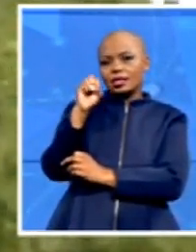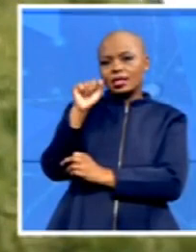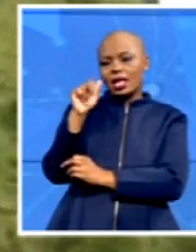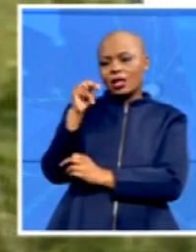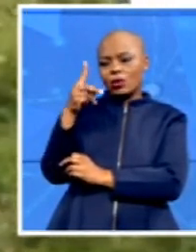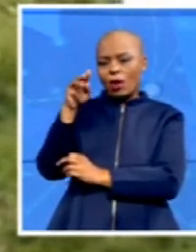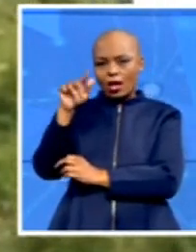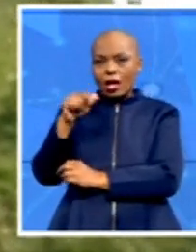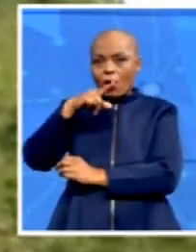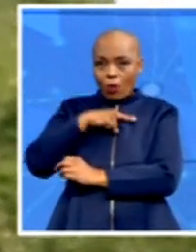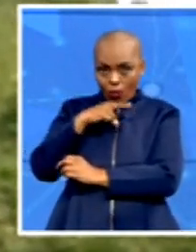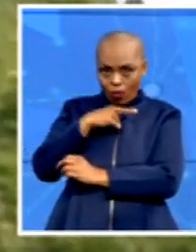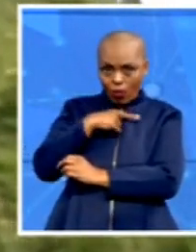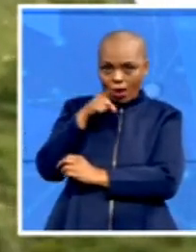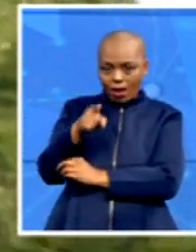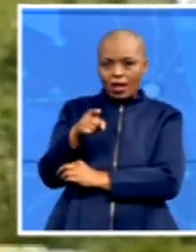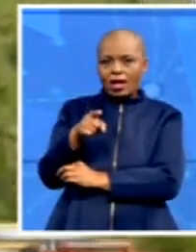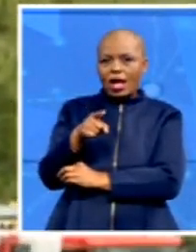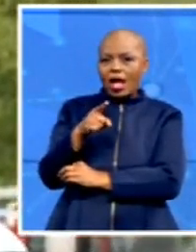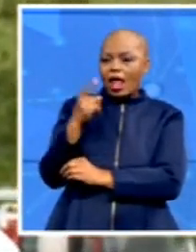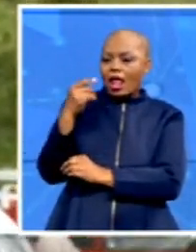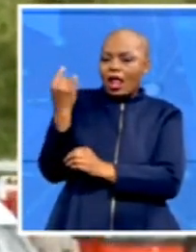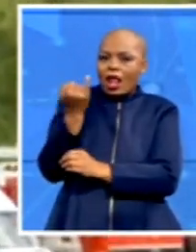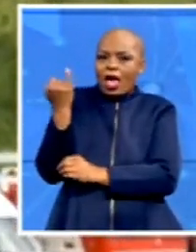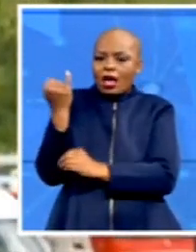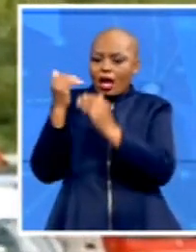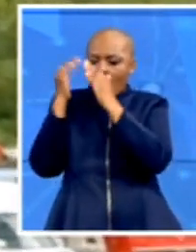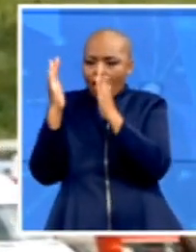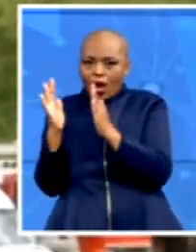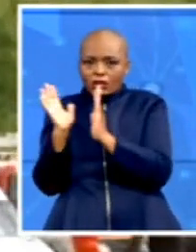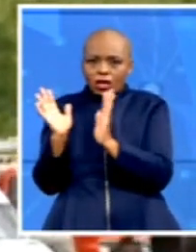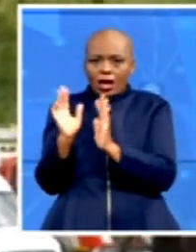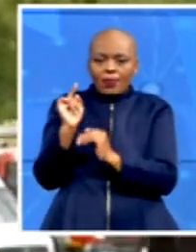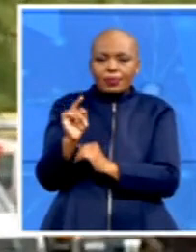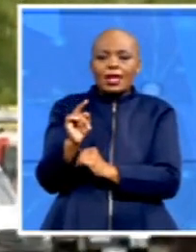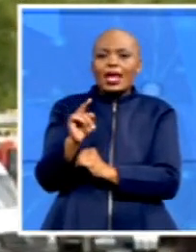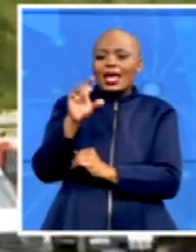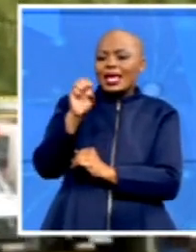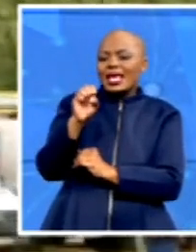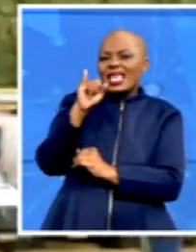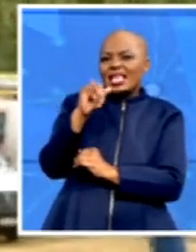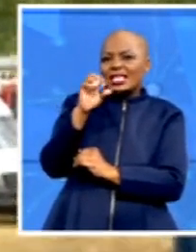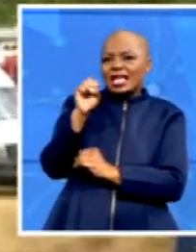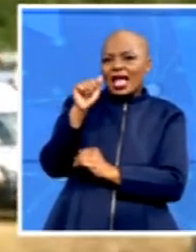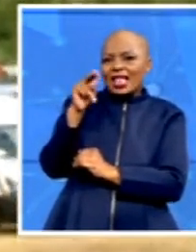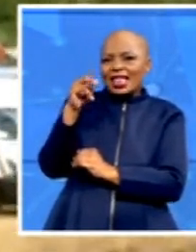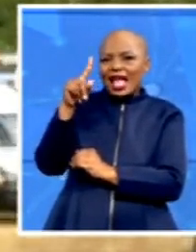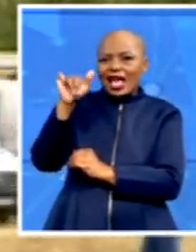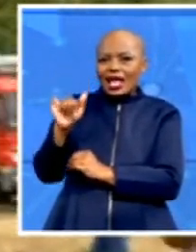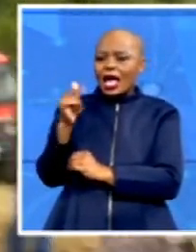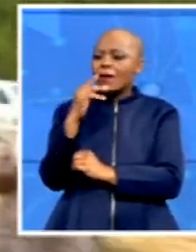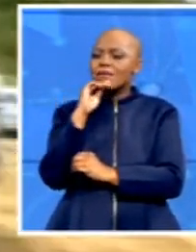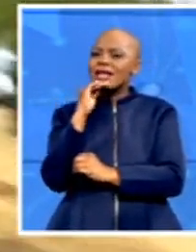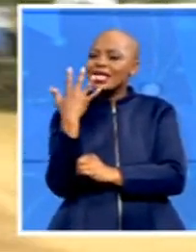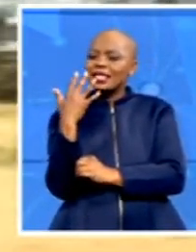a house. So that's where the name came from. I was saying iSandlwana and then he corrected me, Blaine. I'm going to ask Nquthu Faso just walk